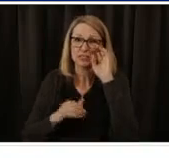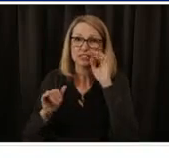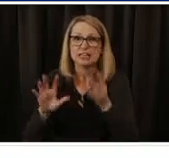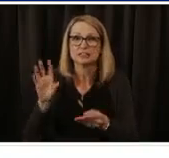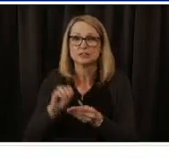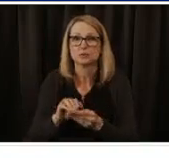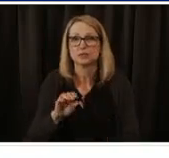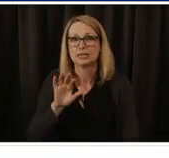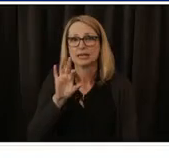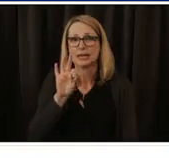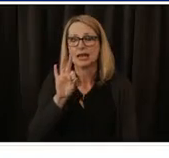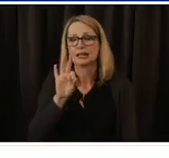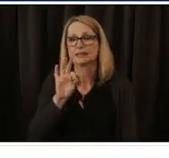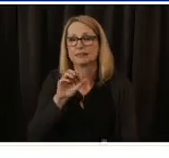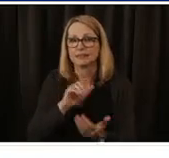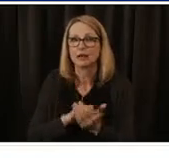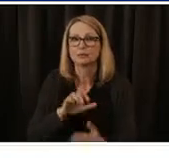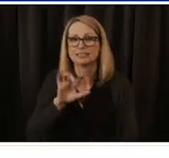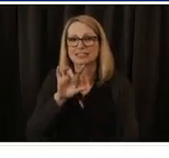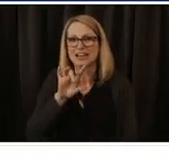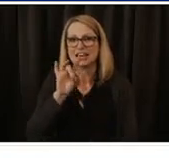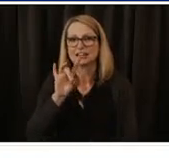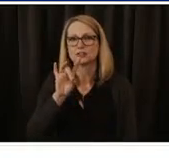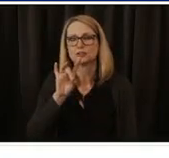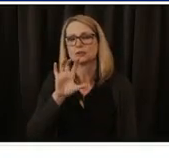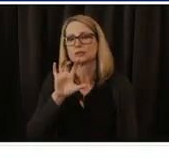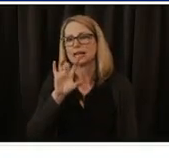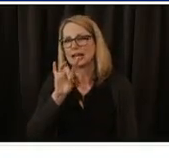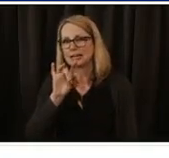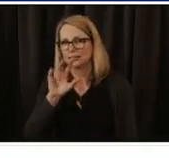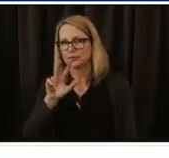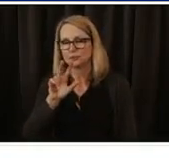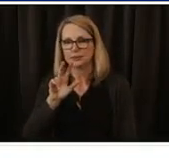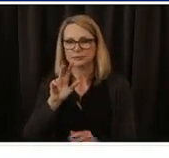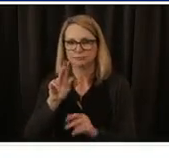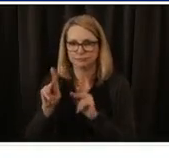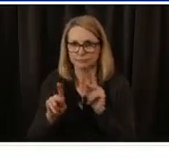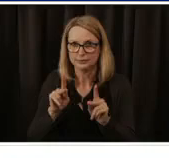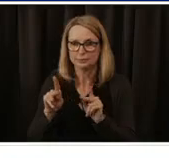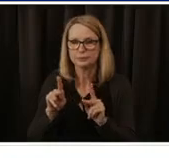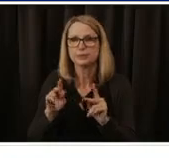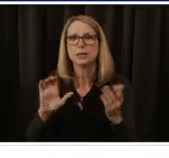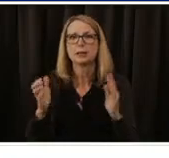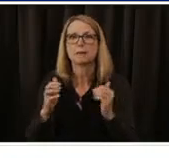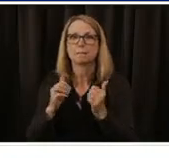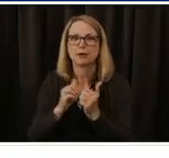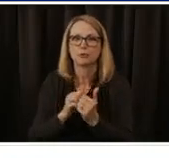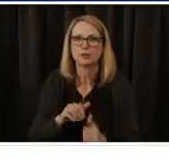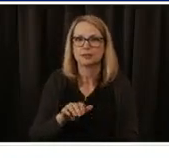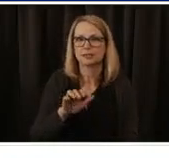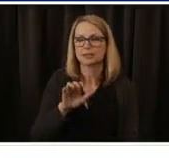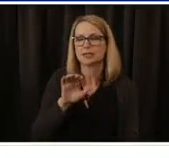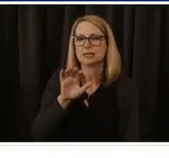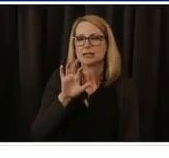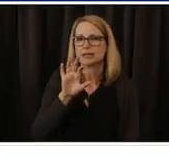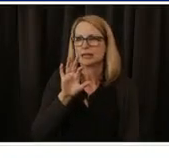9,383 cases that occurred among an unvaccinated population of more than 3.5 million people, for a proportion of